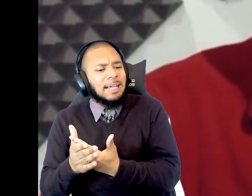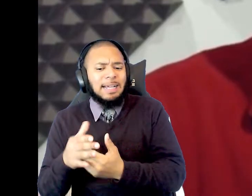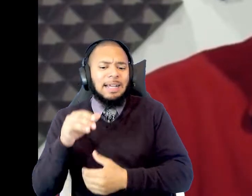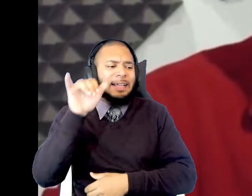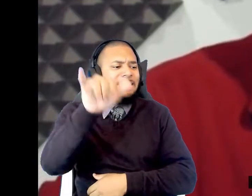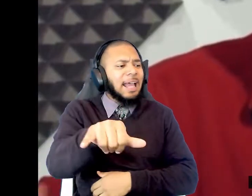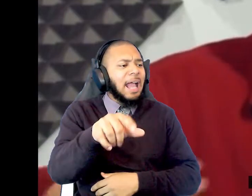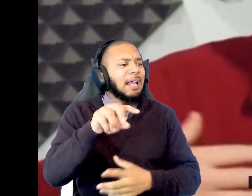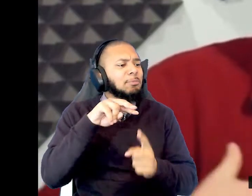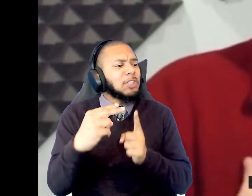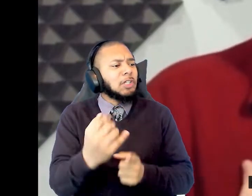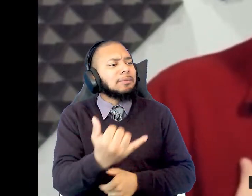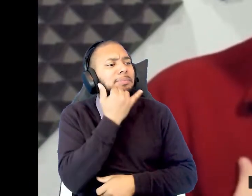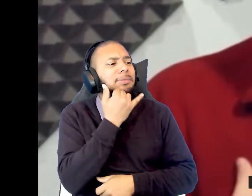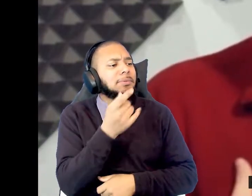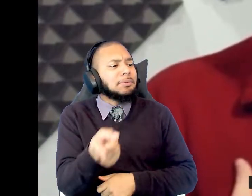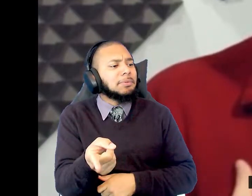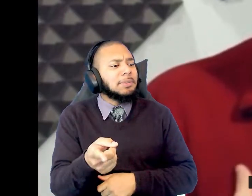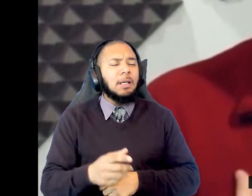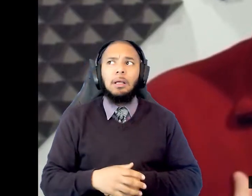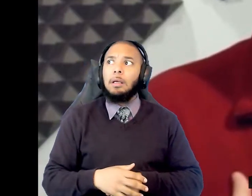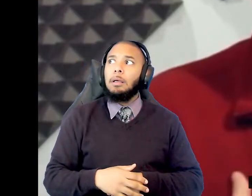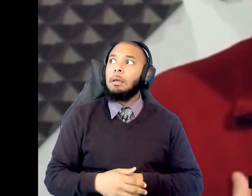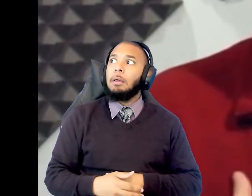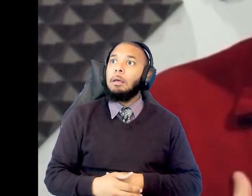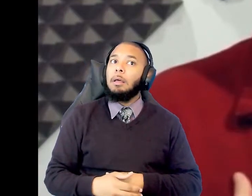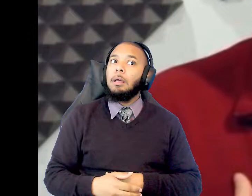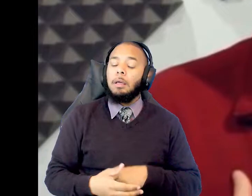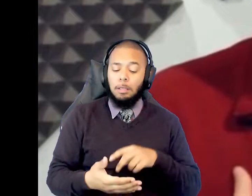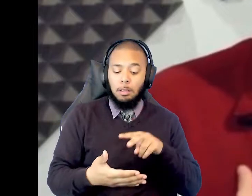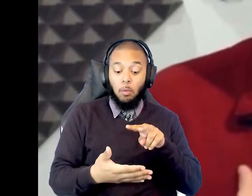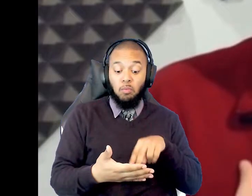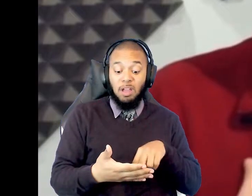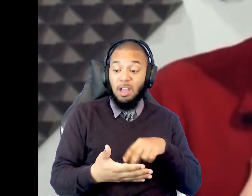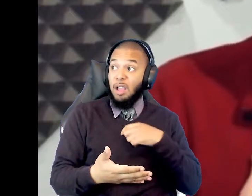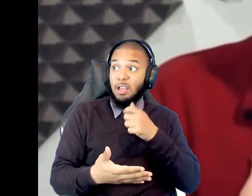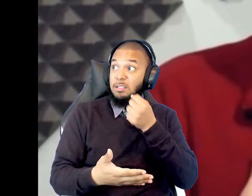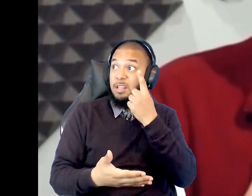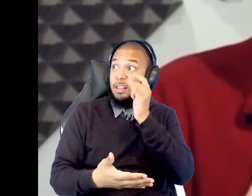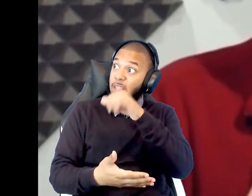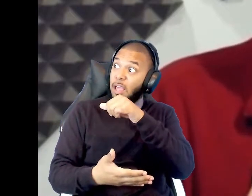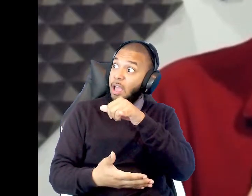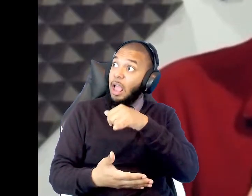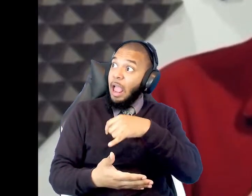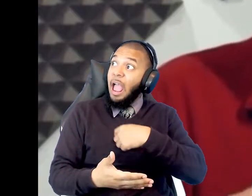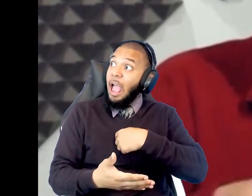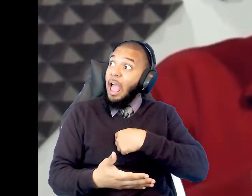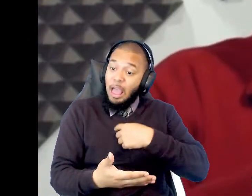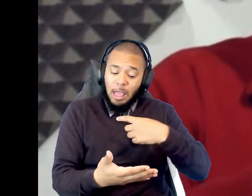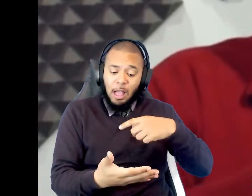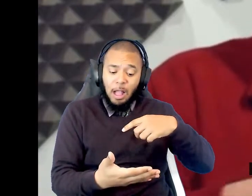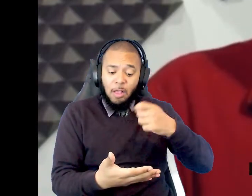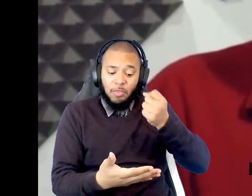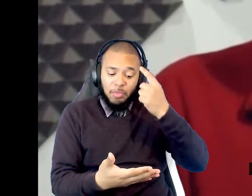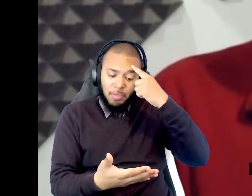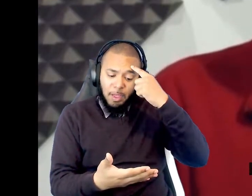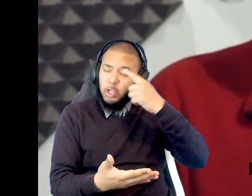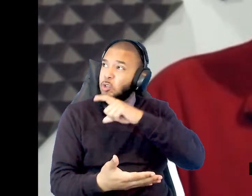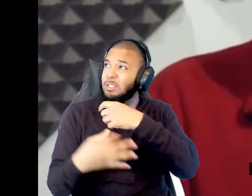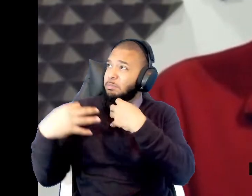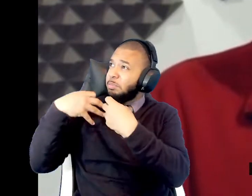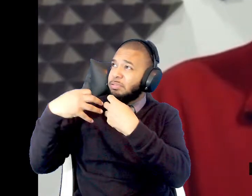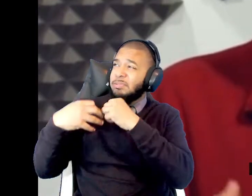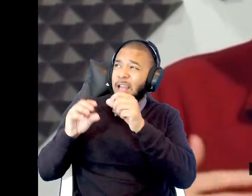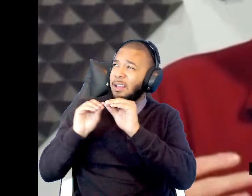wrong. And maybe as a reader I said, oh, well, I didn't know that because you didn't explain that. And so I thought what you meant was, and that's the worst thing that